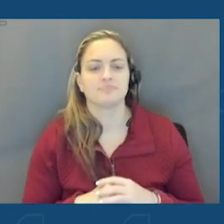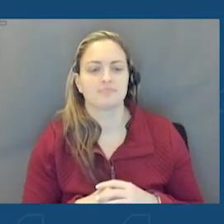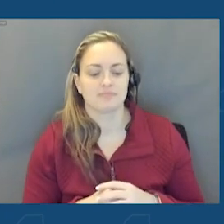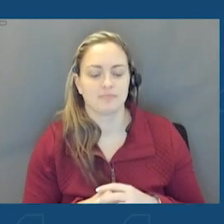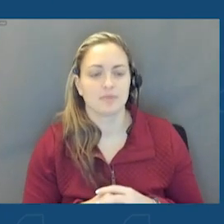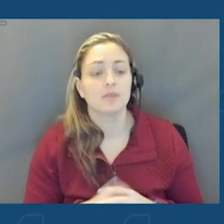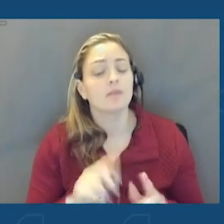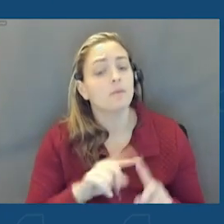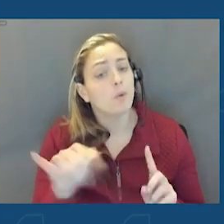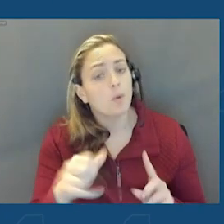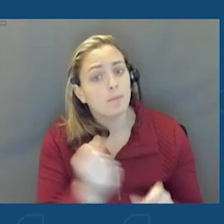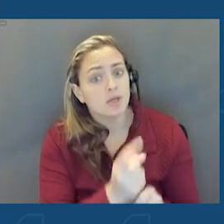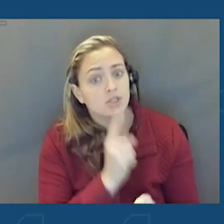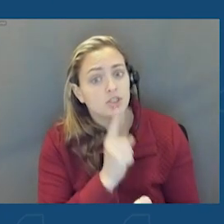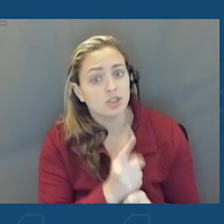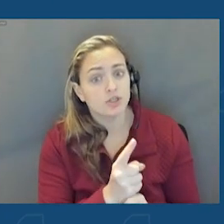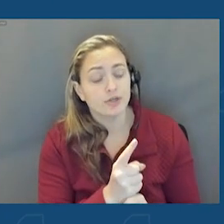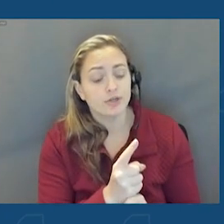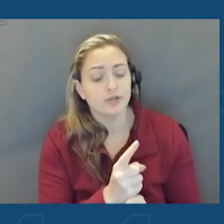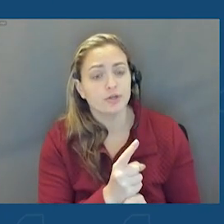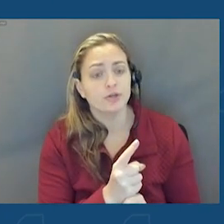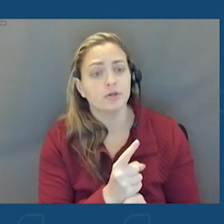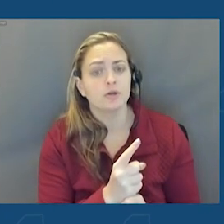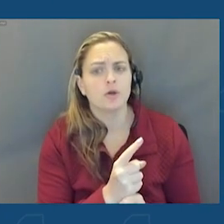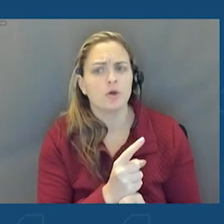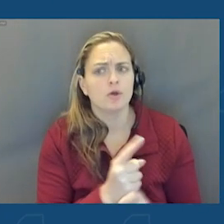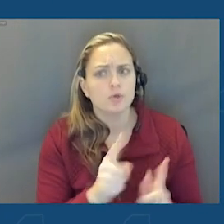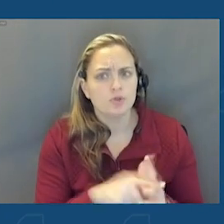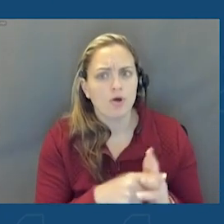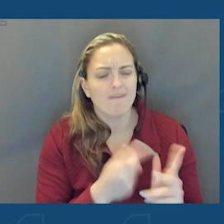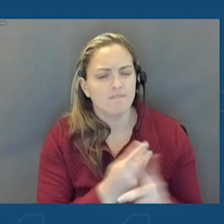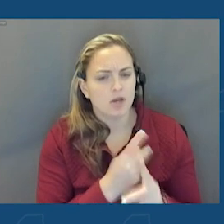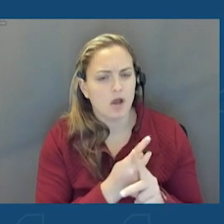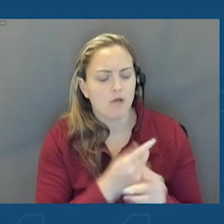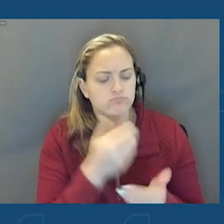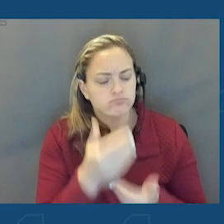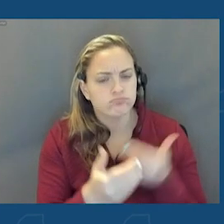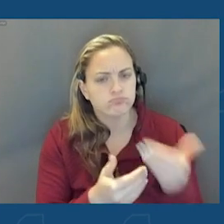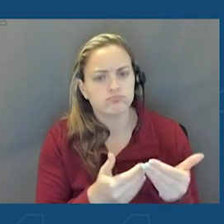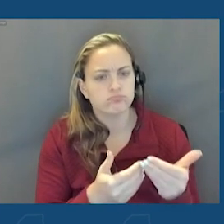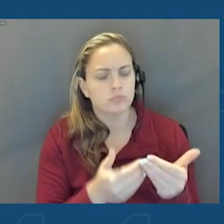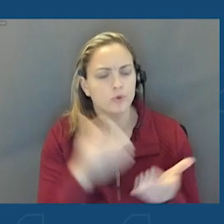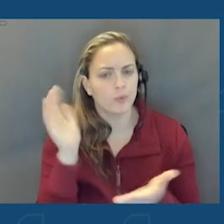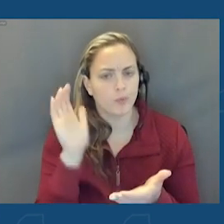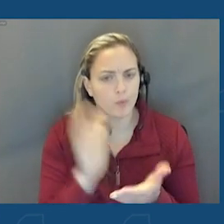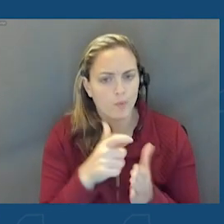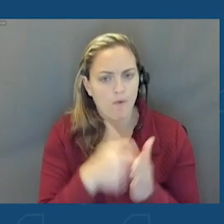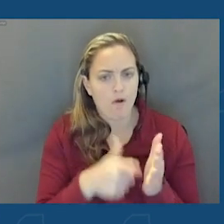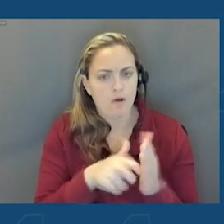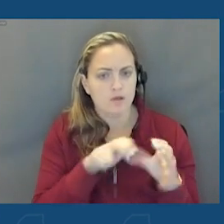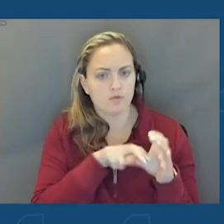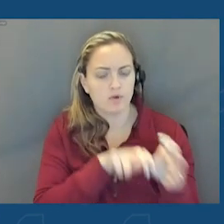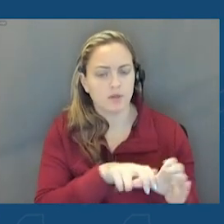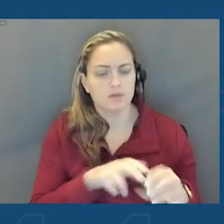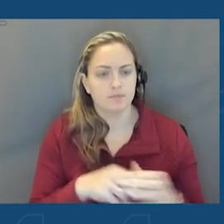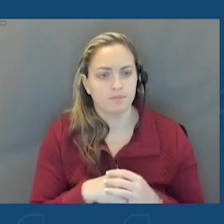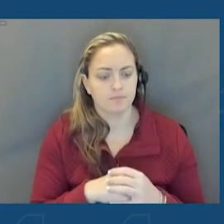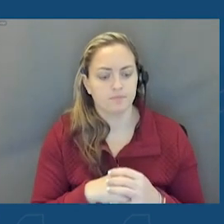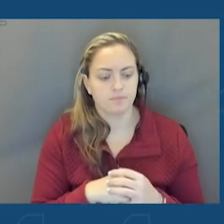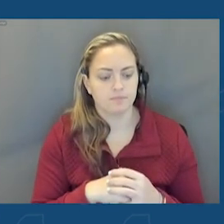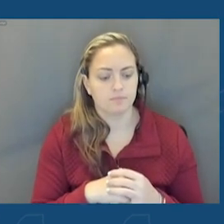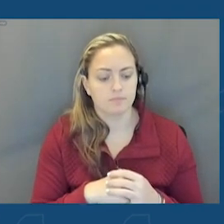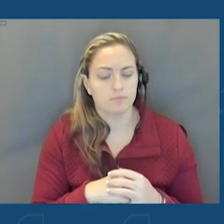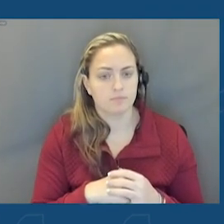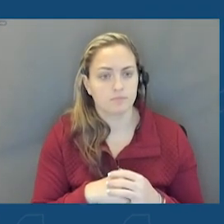we also want to make sure we can start finding a pathway to cut the cost of rides. and keeping the